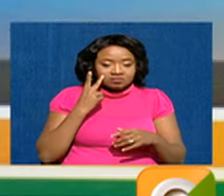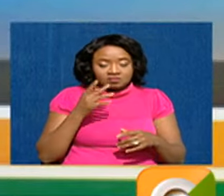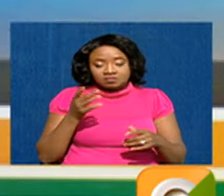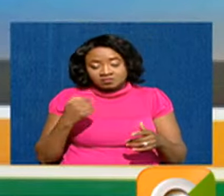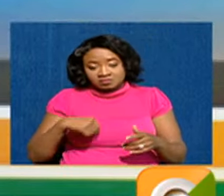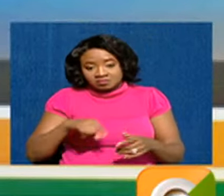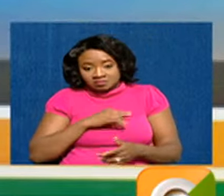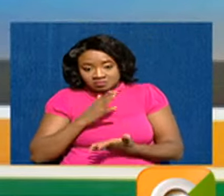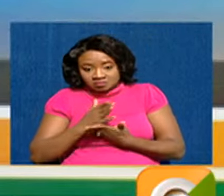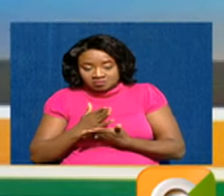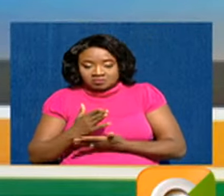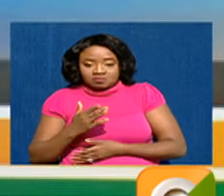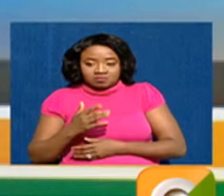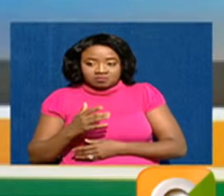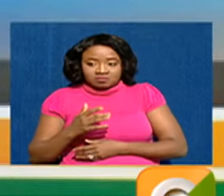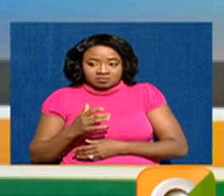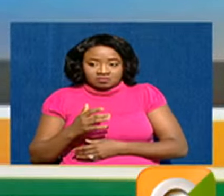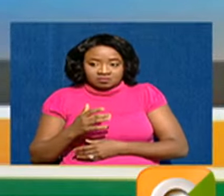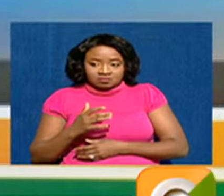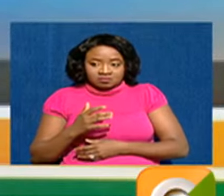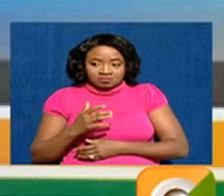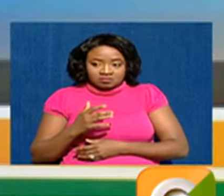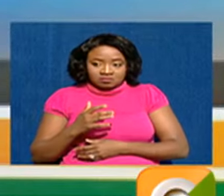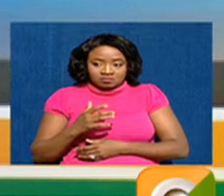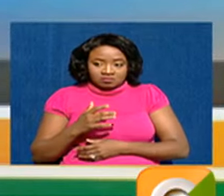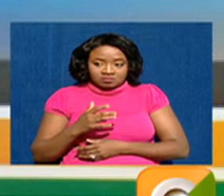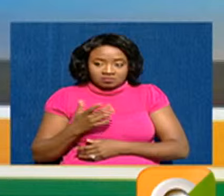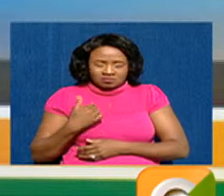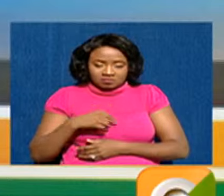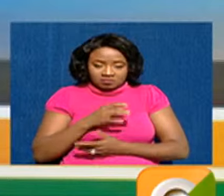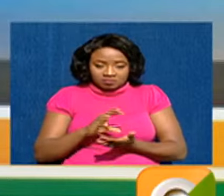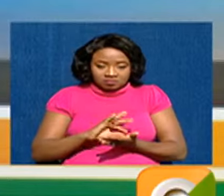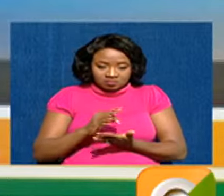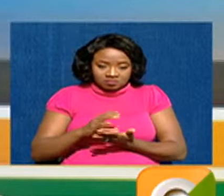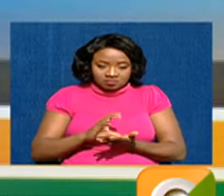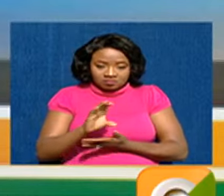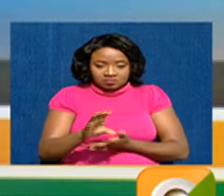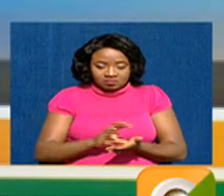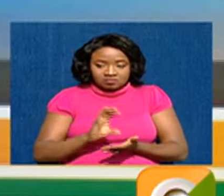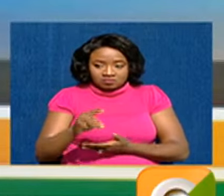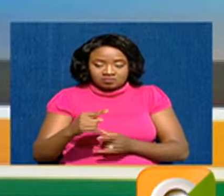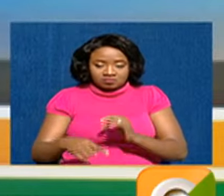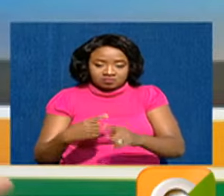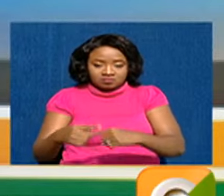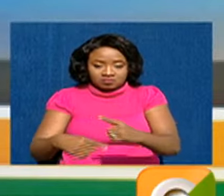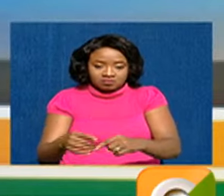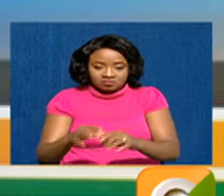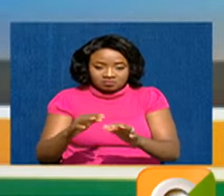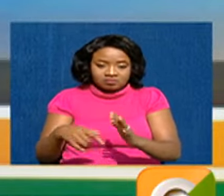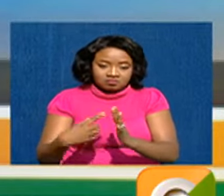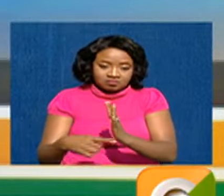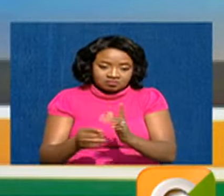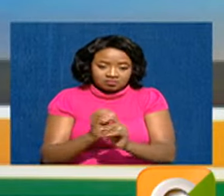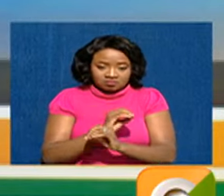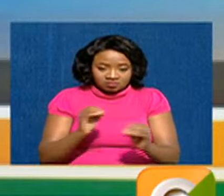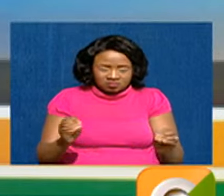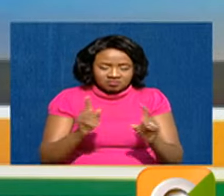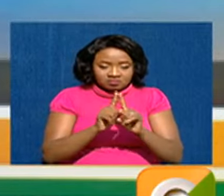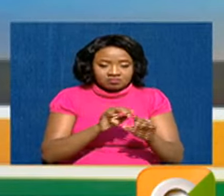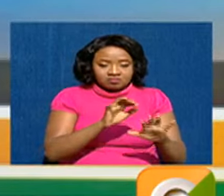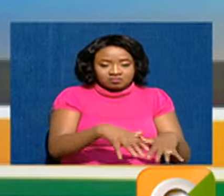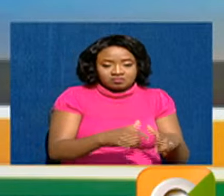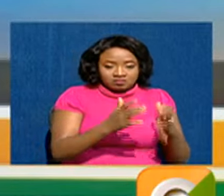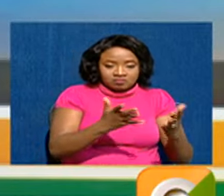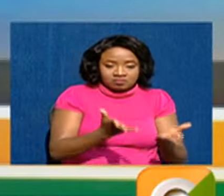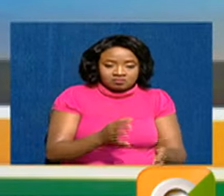hand, we are no longer inputting capital and resources to run the factory. On the other hand, farmers are now